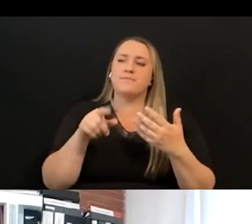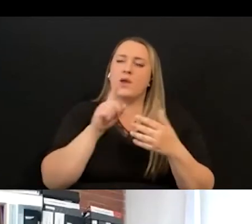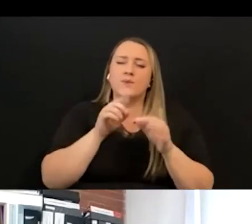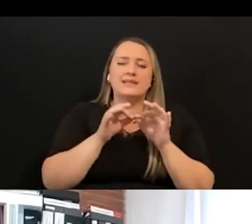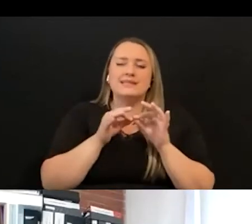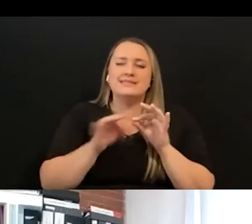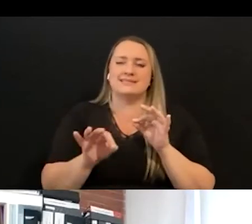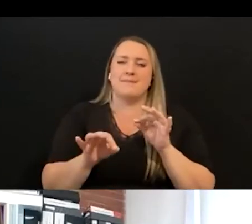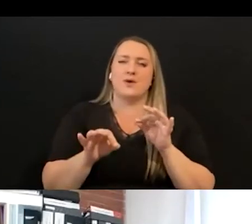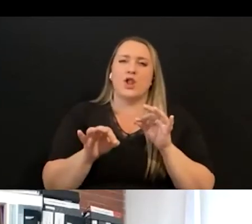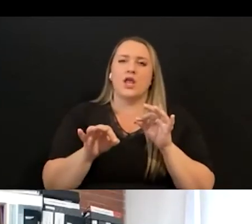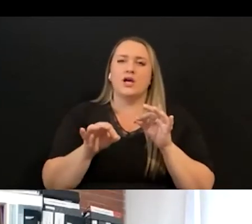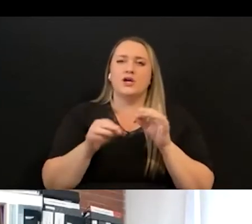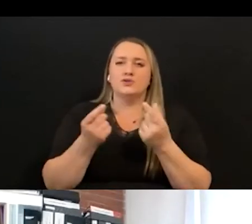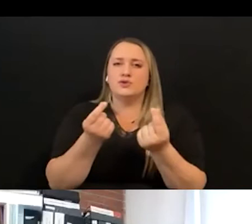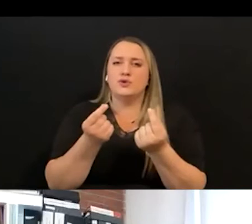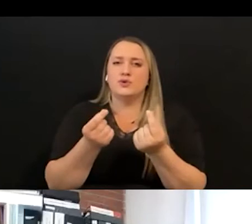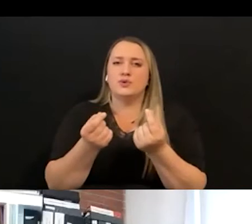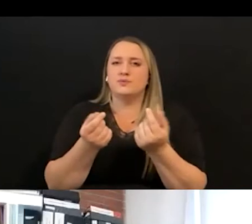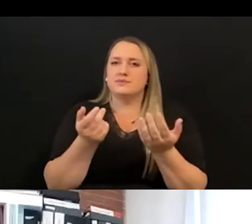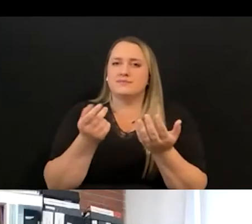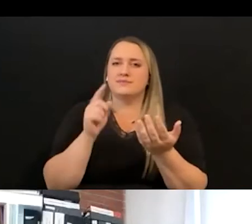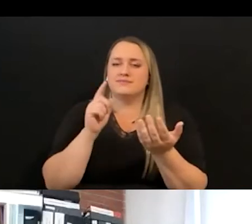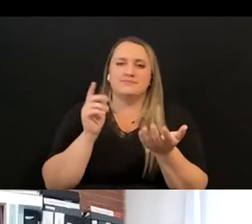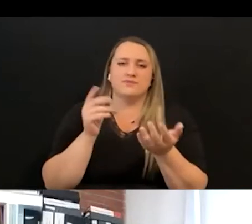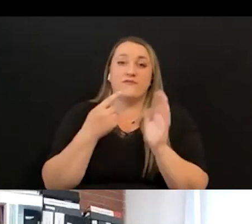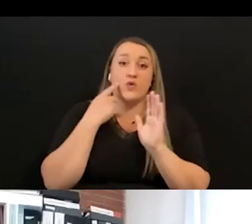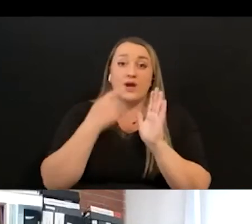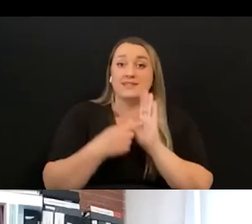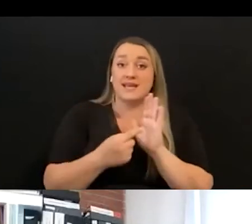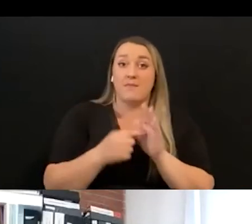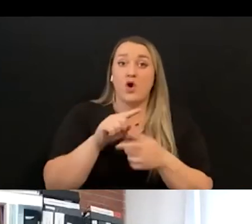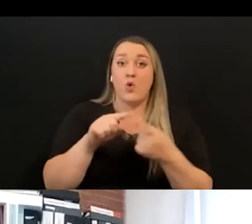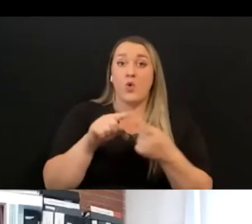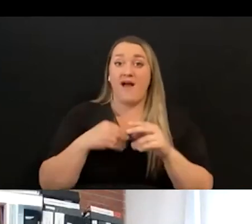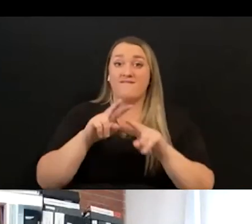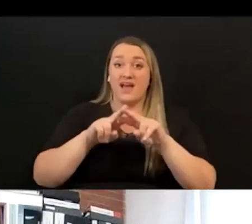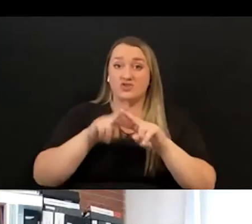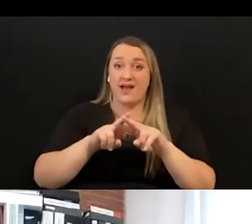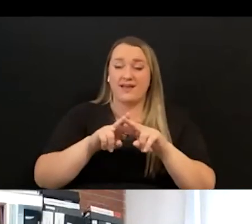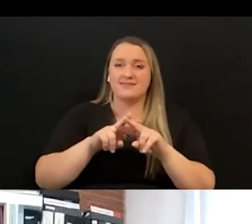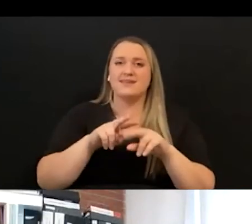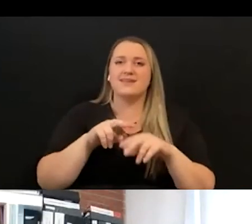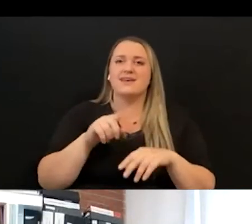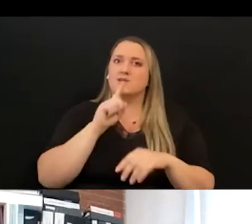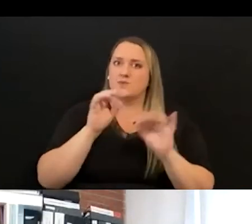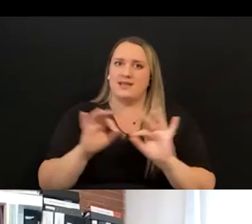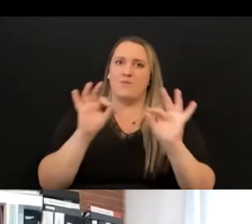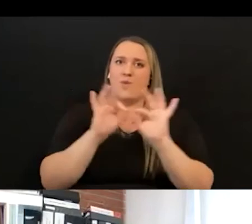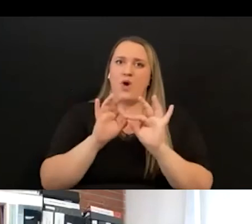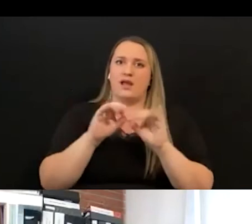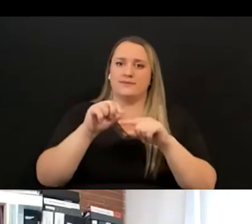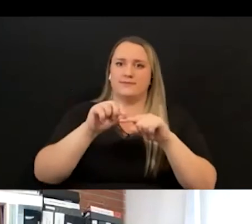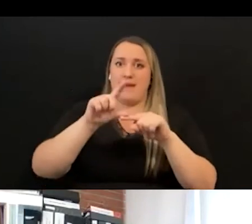implement if you just kind of even just know it. So for example, when you have hashtags, it's so really important to capitalize the